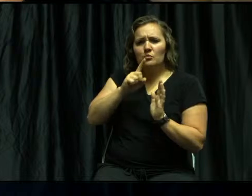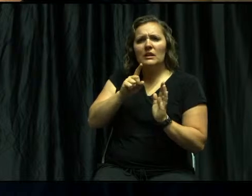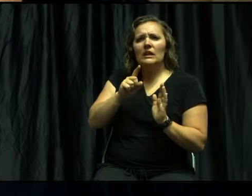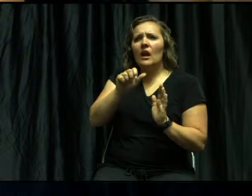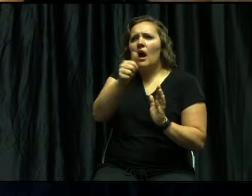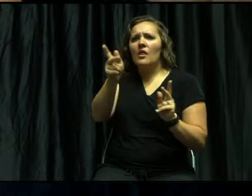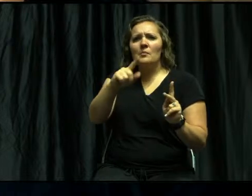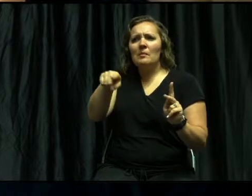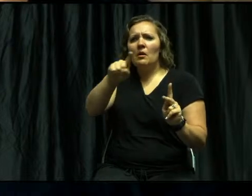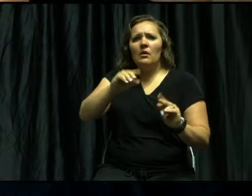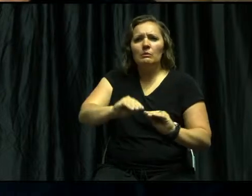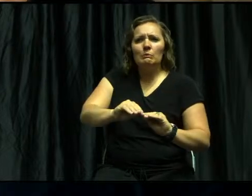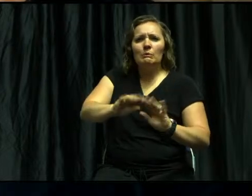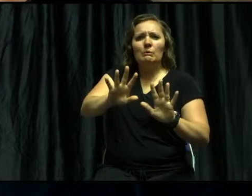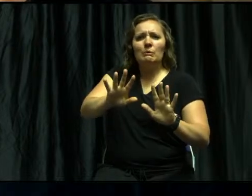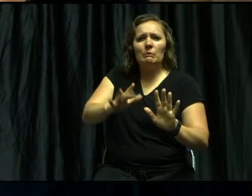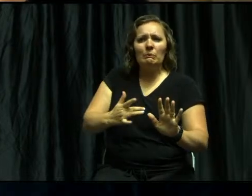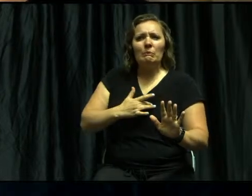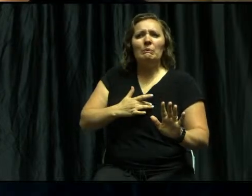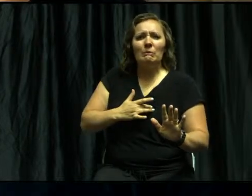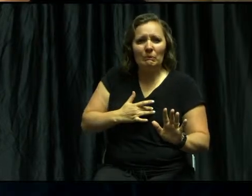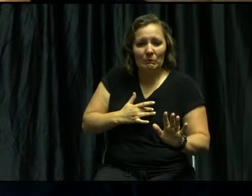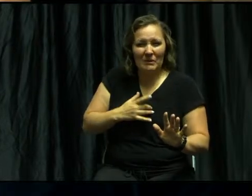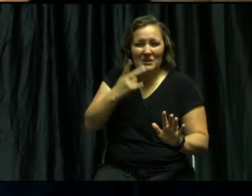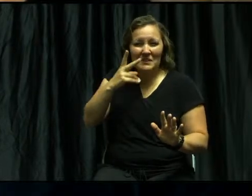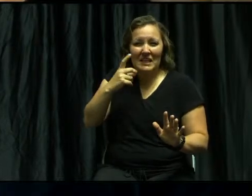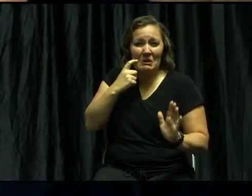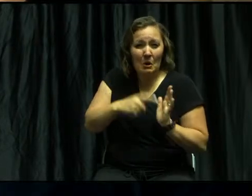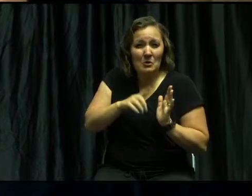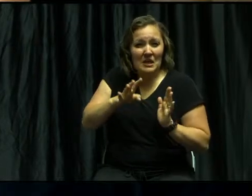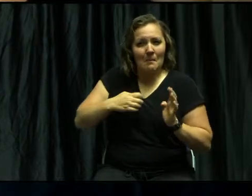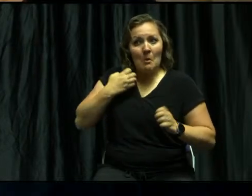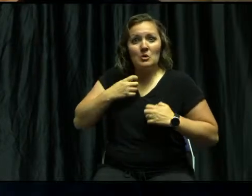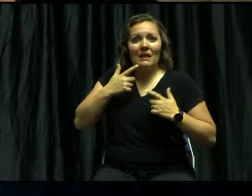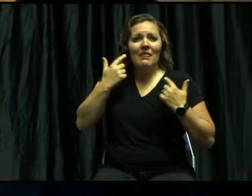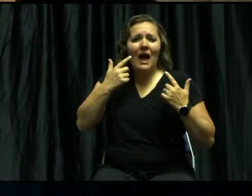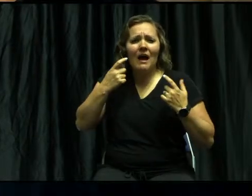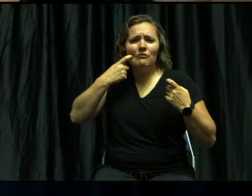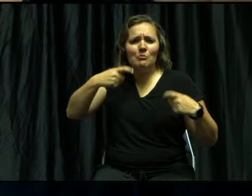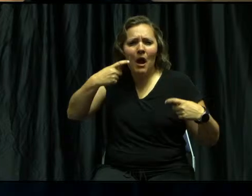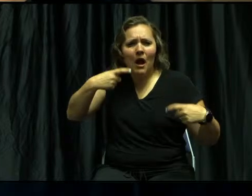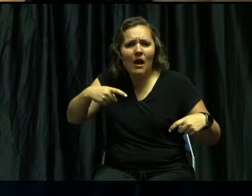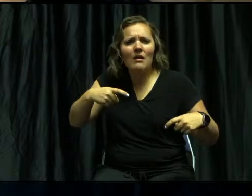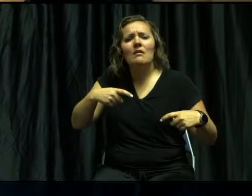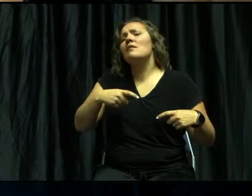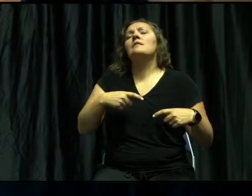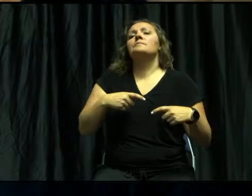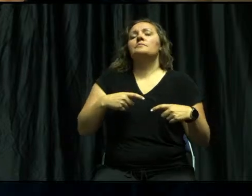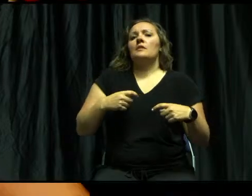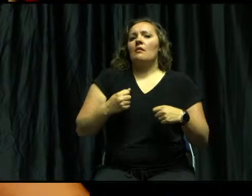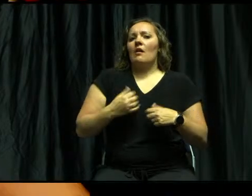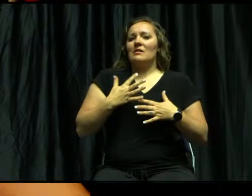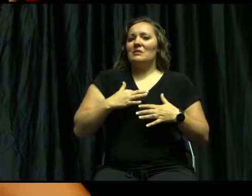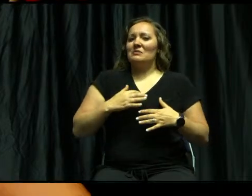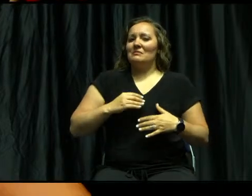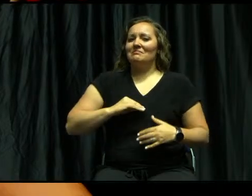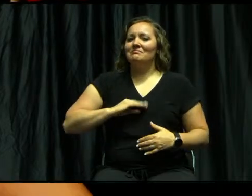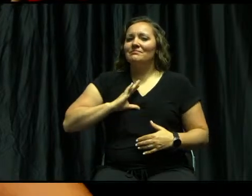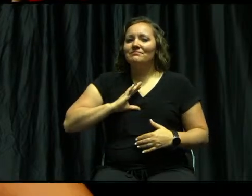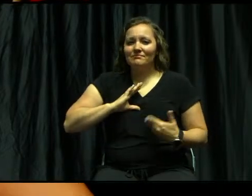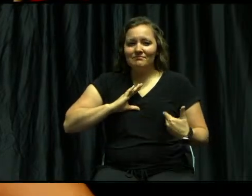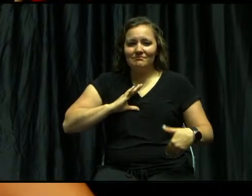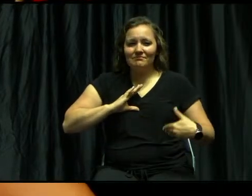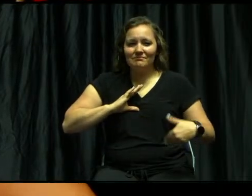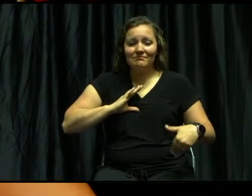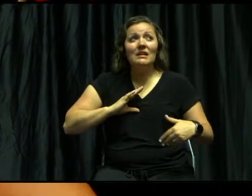souls of those who are out there and to see them cry or to see them laugh, it makes me feel good. Mr. Papua